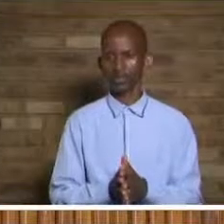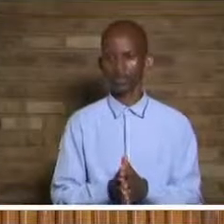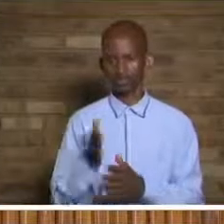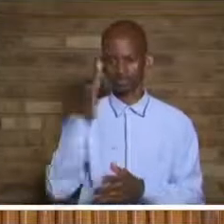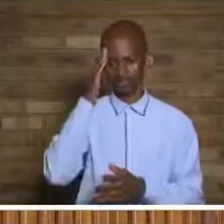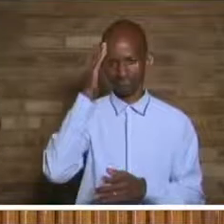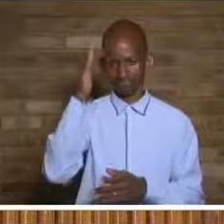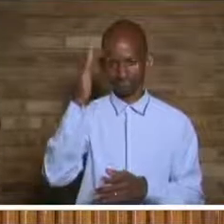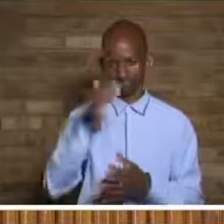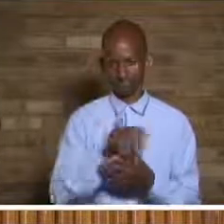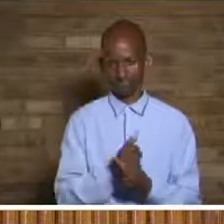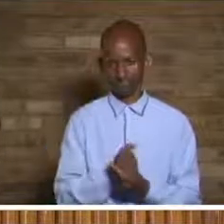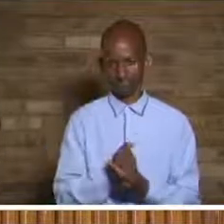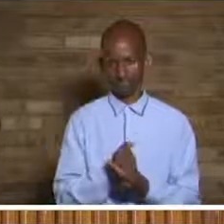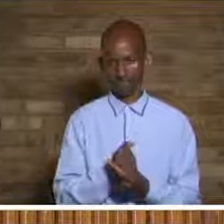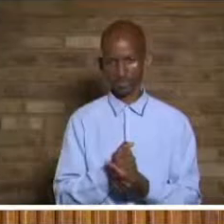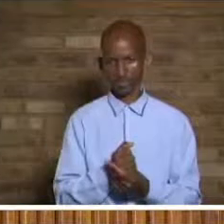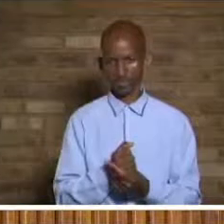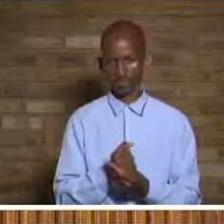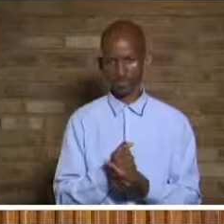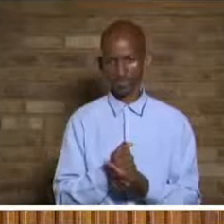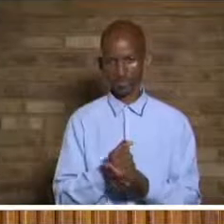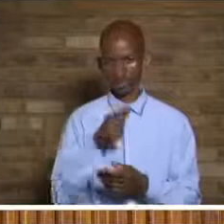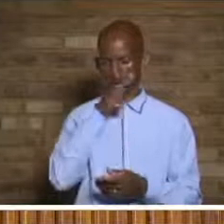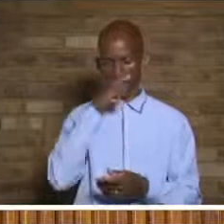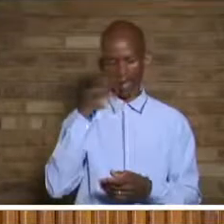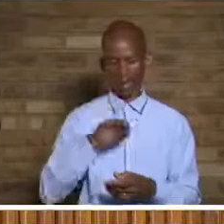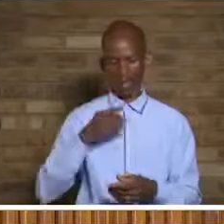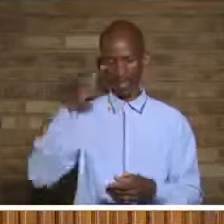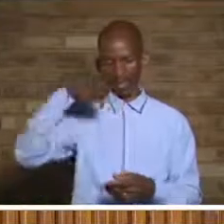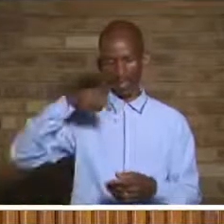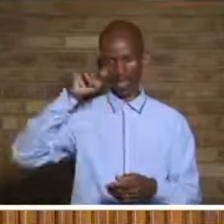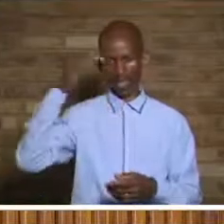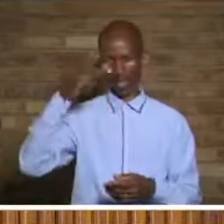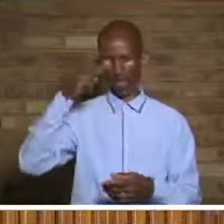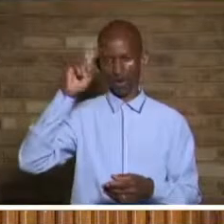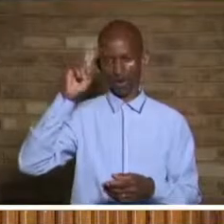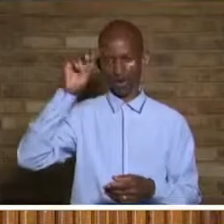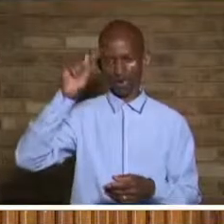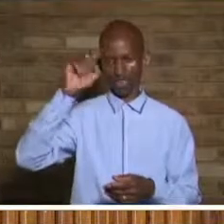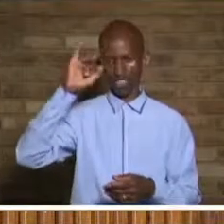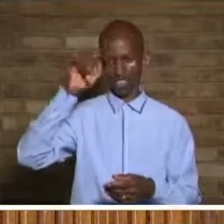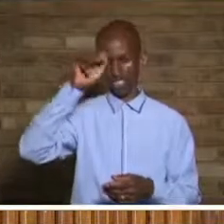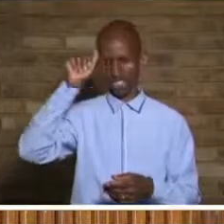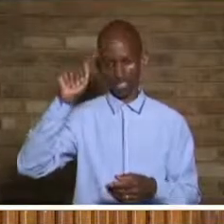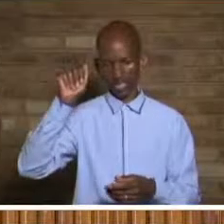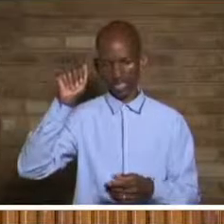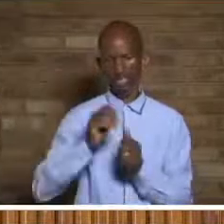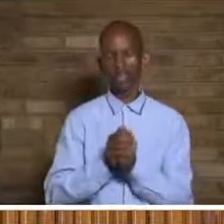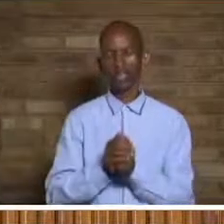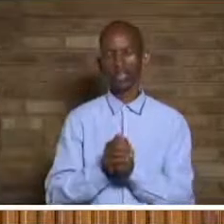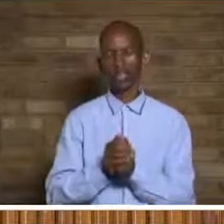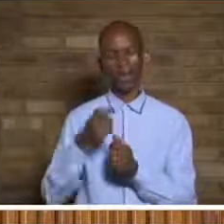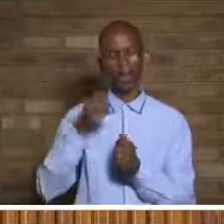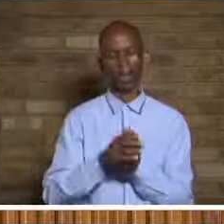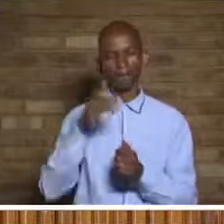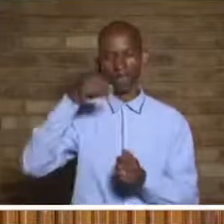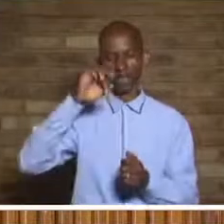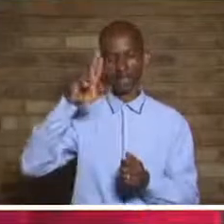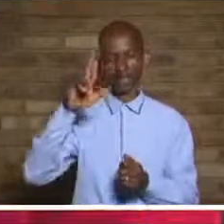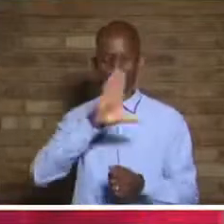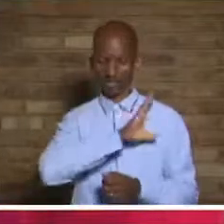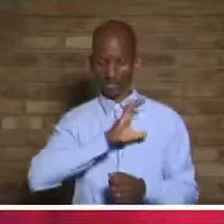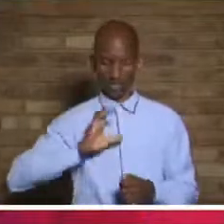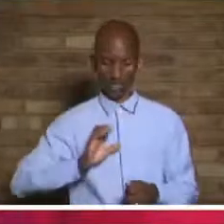Dumela, Greetings. ke nna Pushia Malema, PR Councillor EFF. I'm Poshia Malema, PR Councillor of